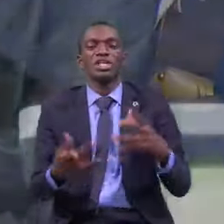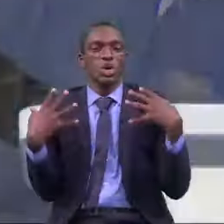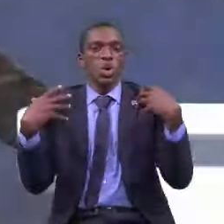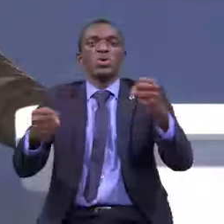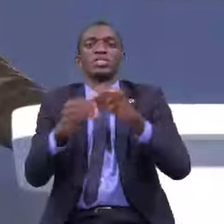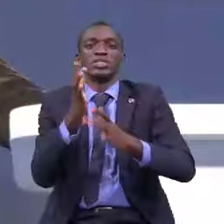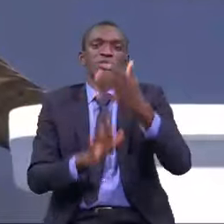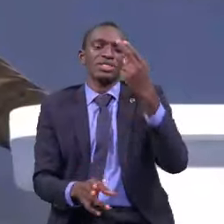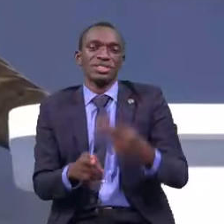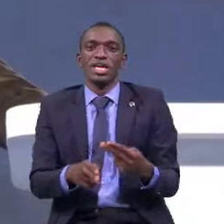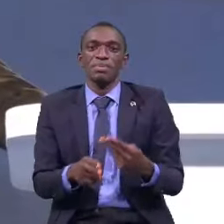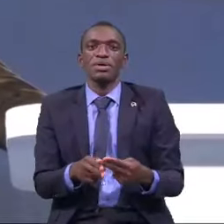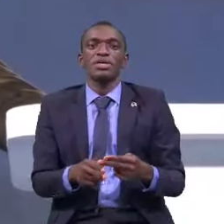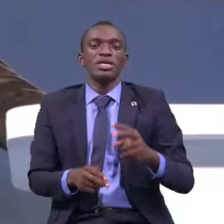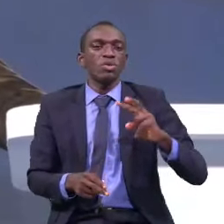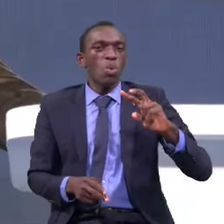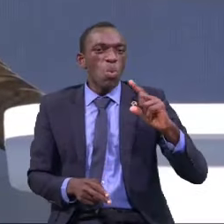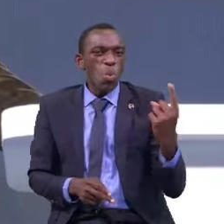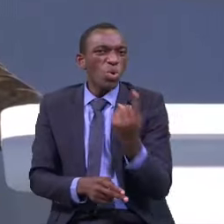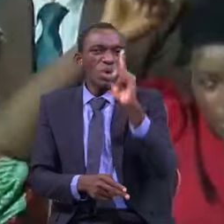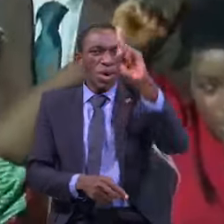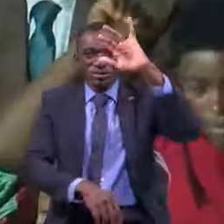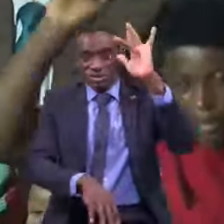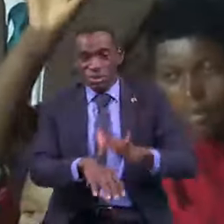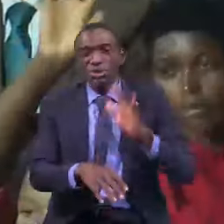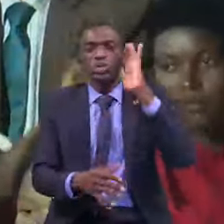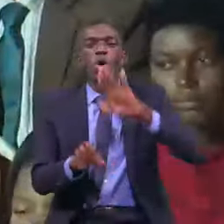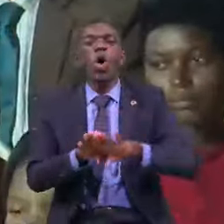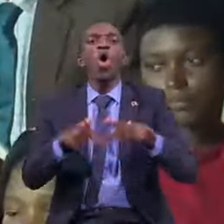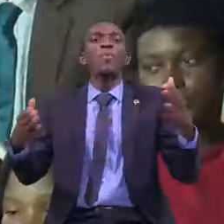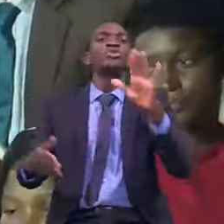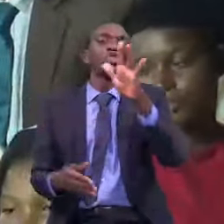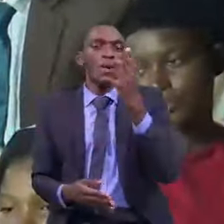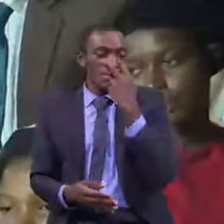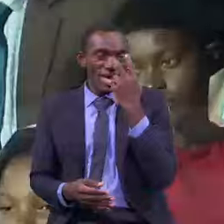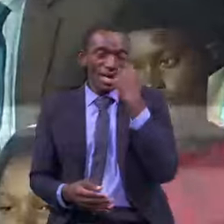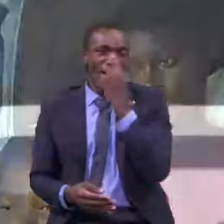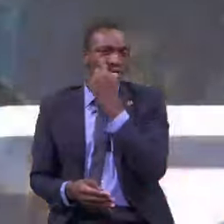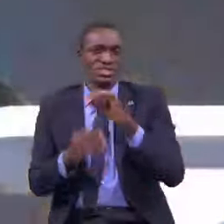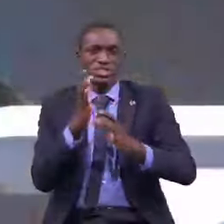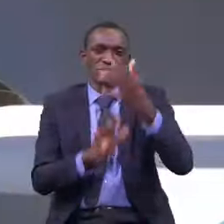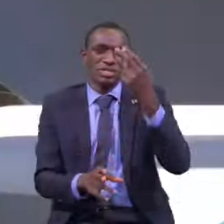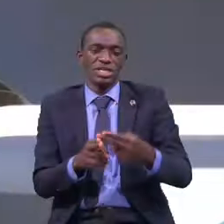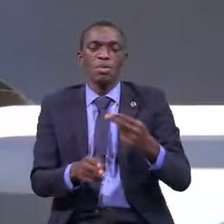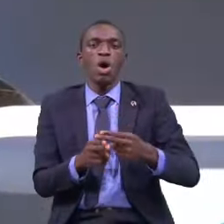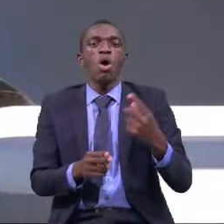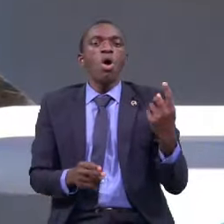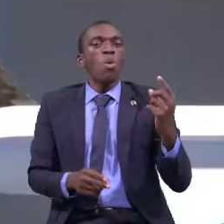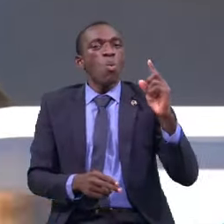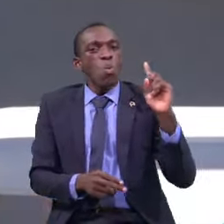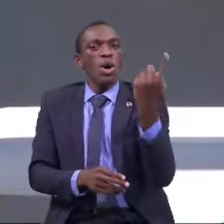A single touch will open your blind eyes. A single touch will make you rise up and